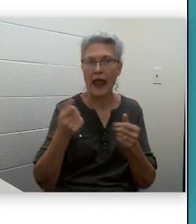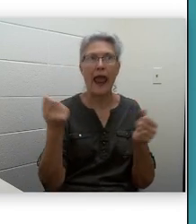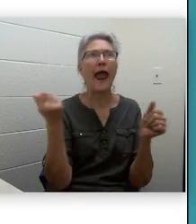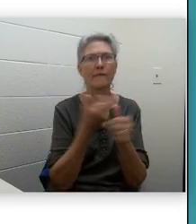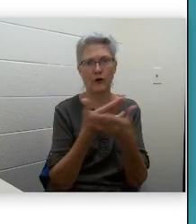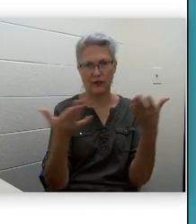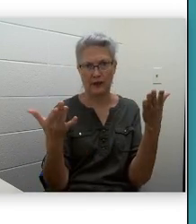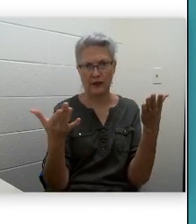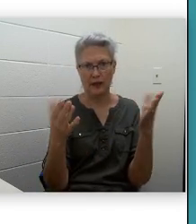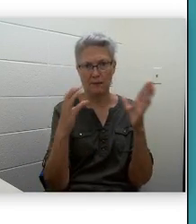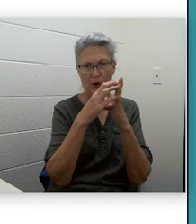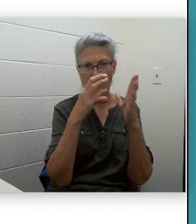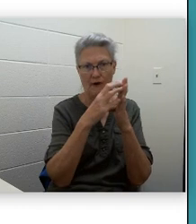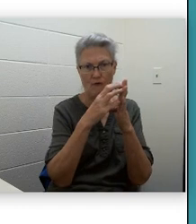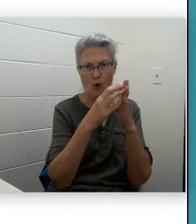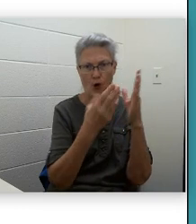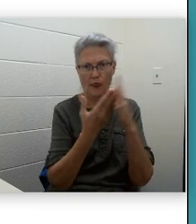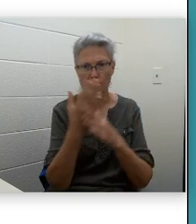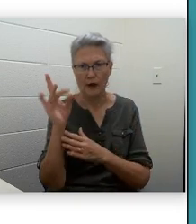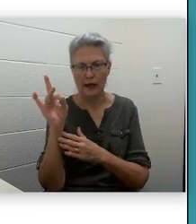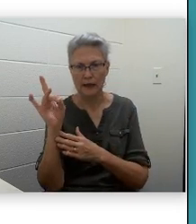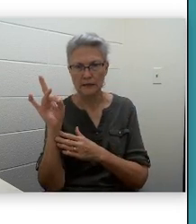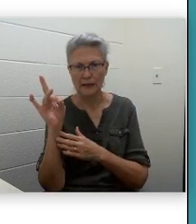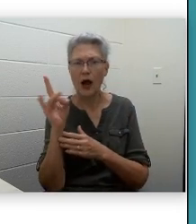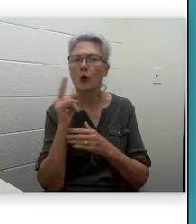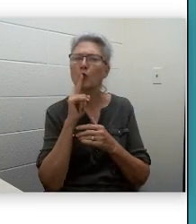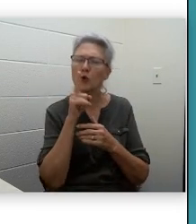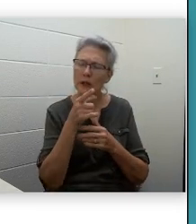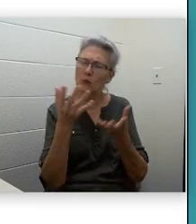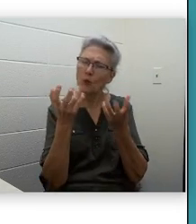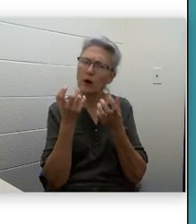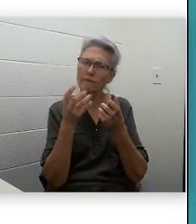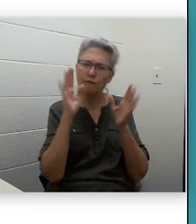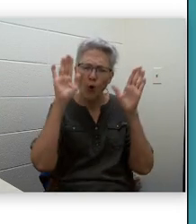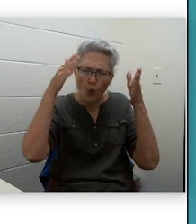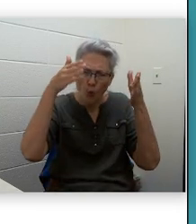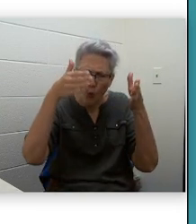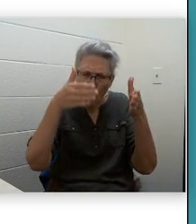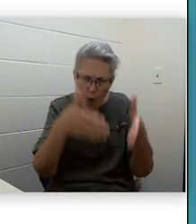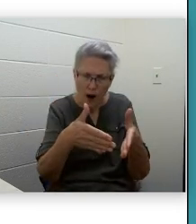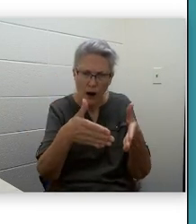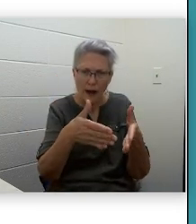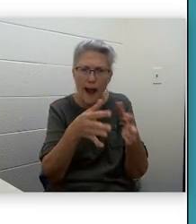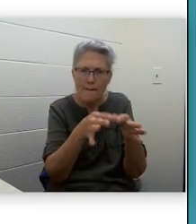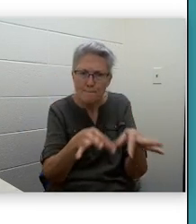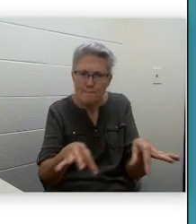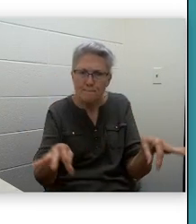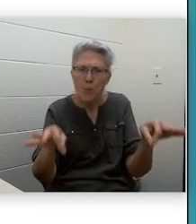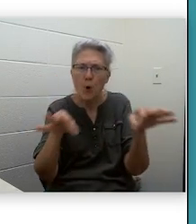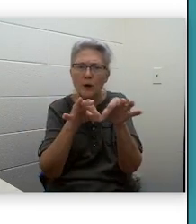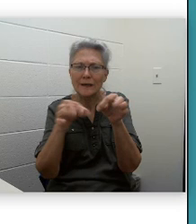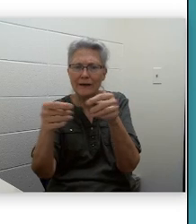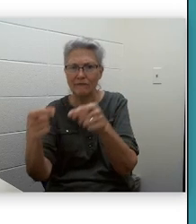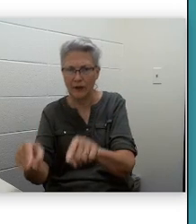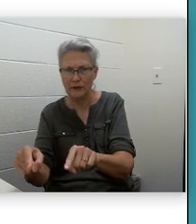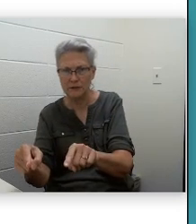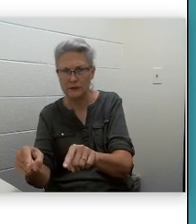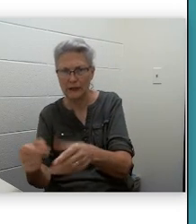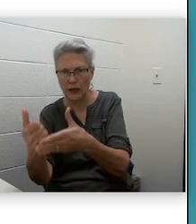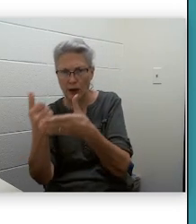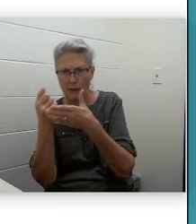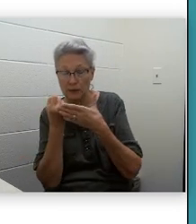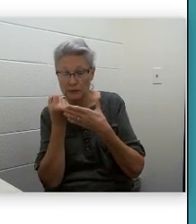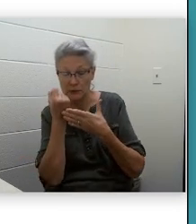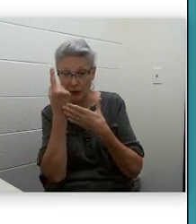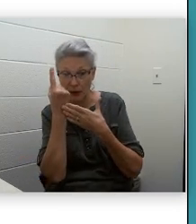in paragraphs 4 through 8. I really just wanted to focus on certain key events that could help me